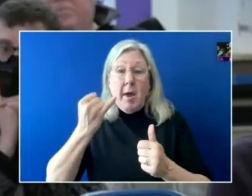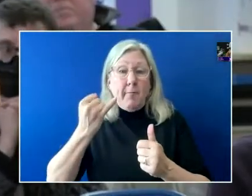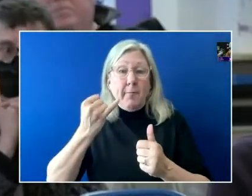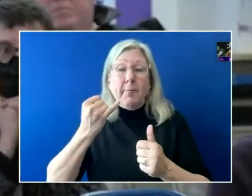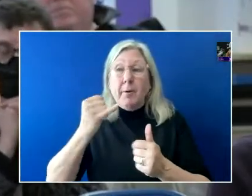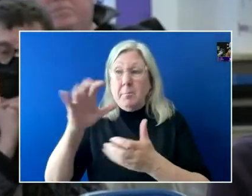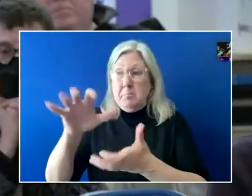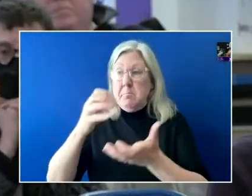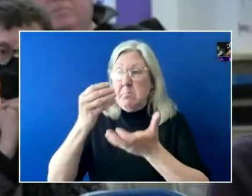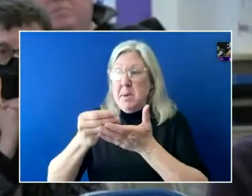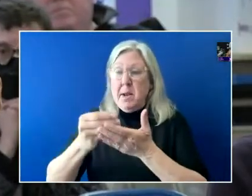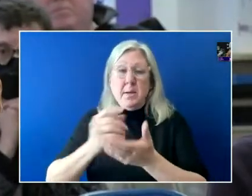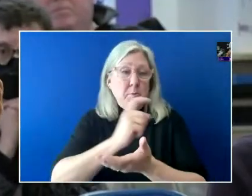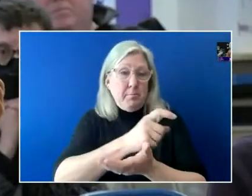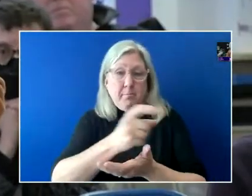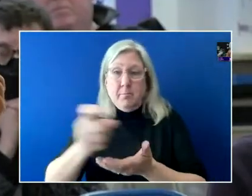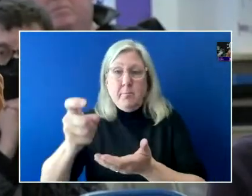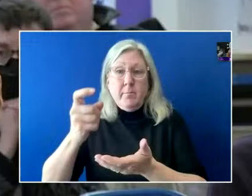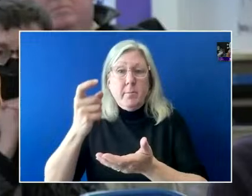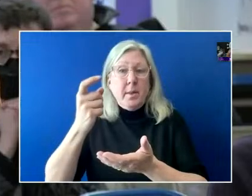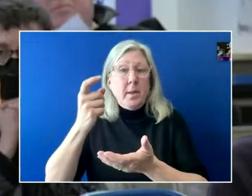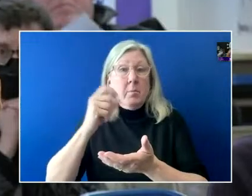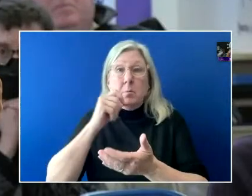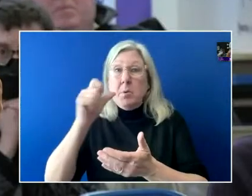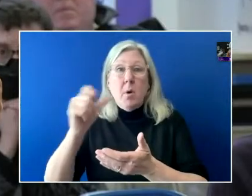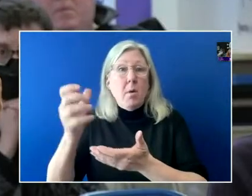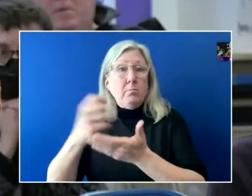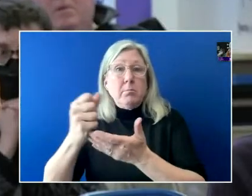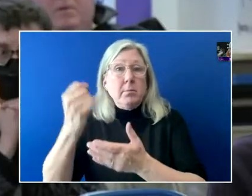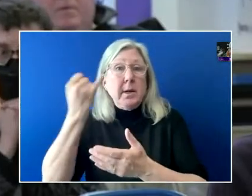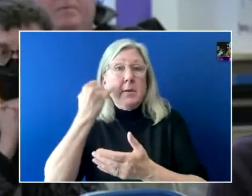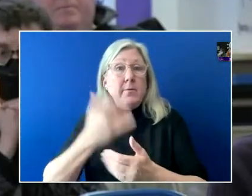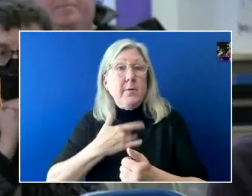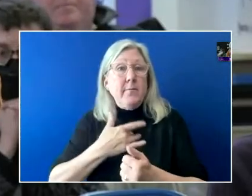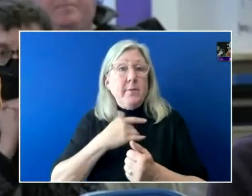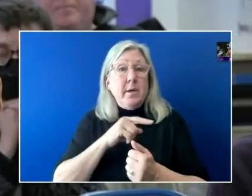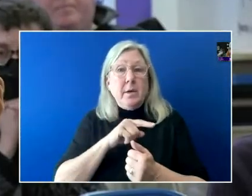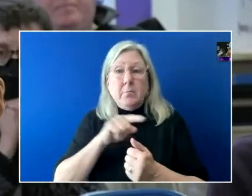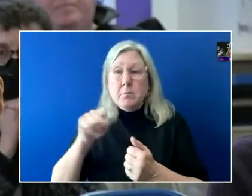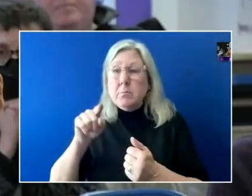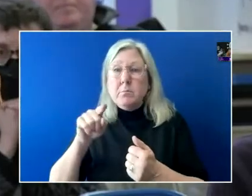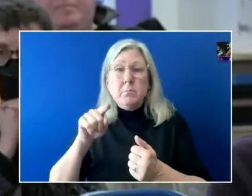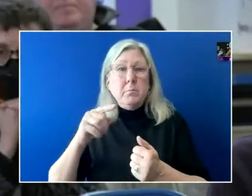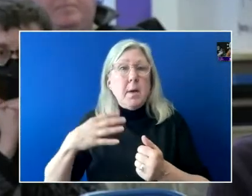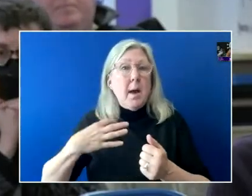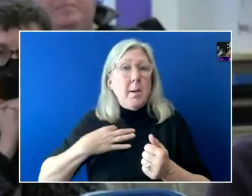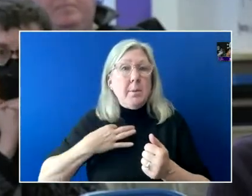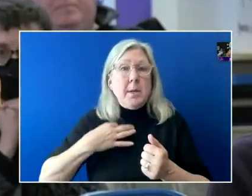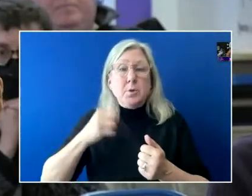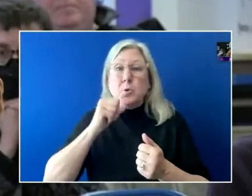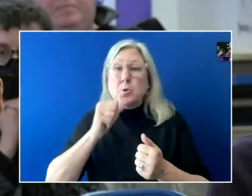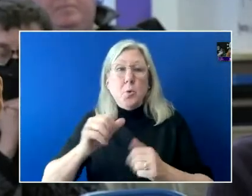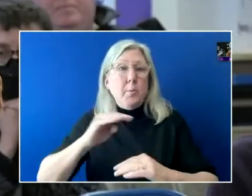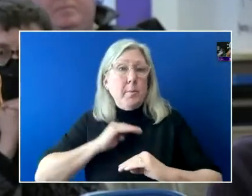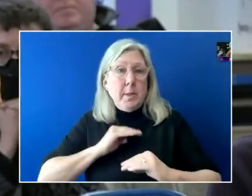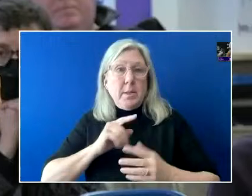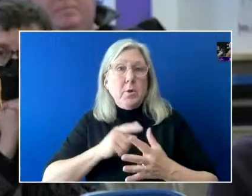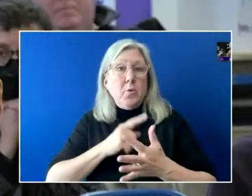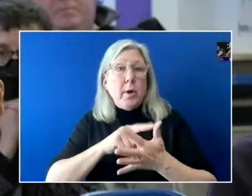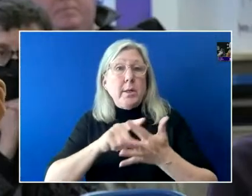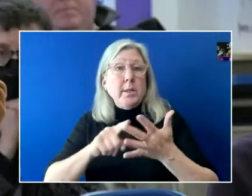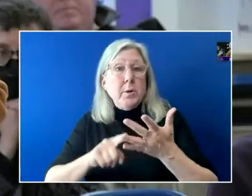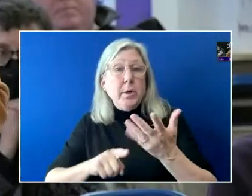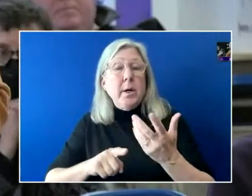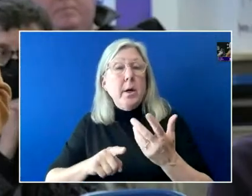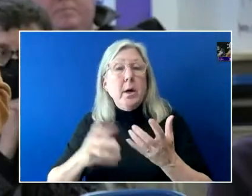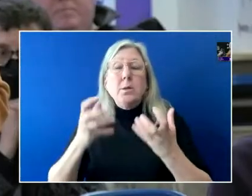meet their Criterium and I just want to advocate for that 2% um gives the committee the flexibility